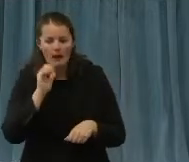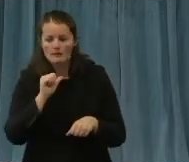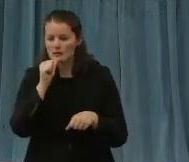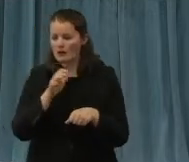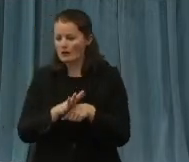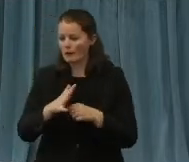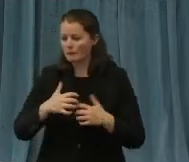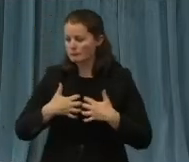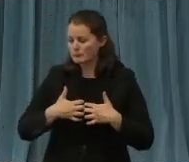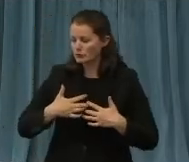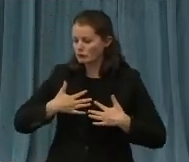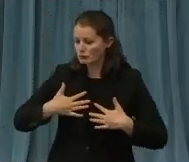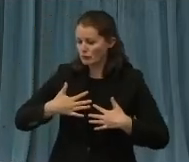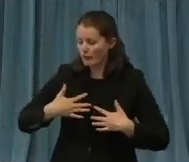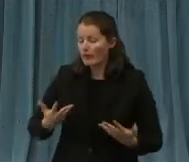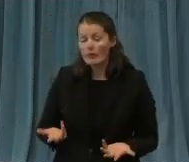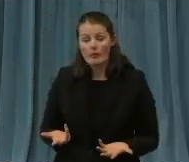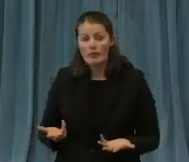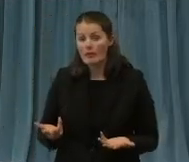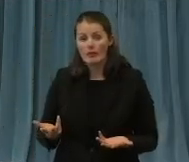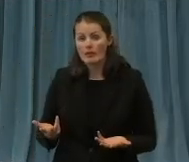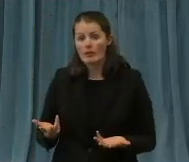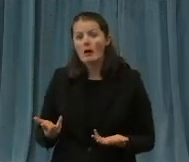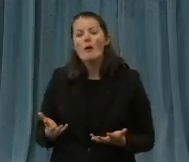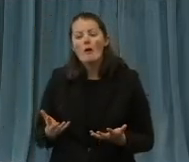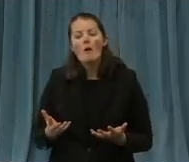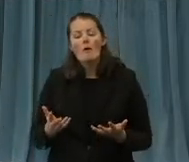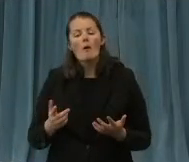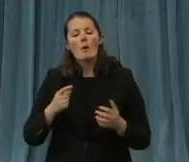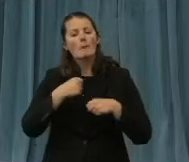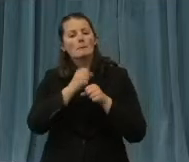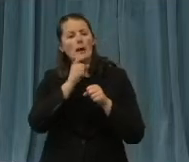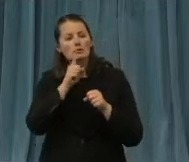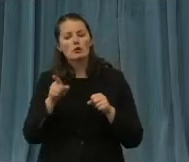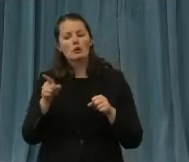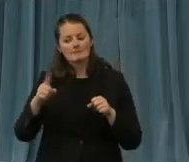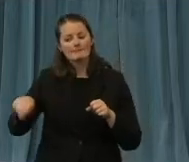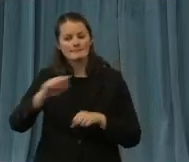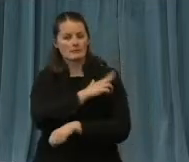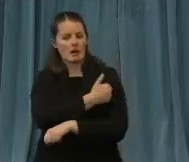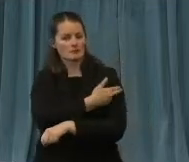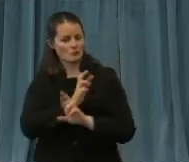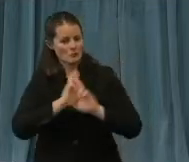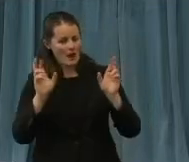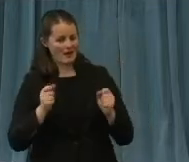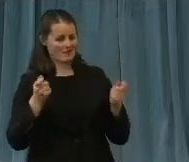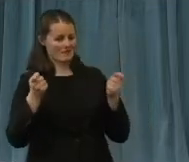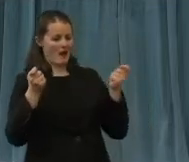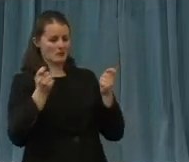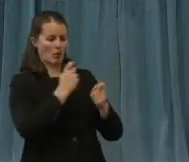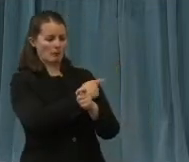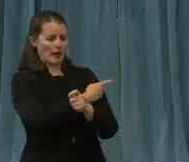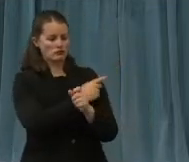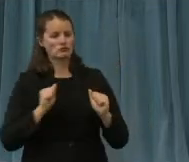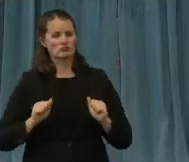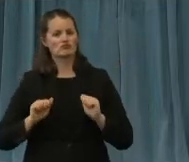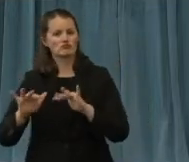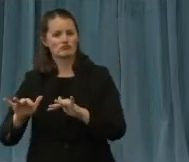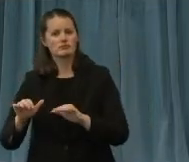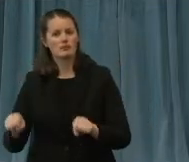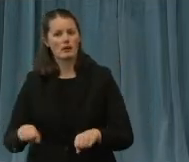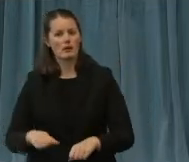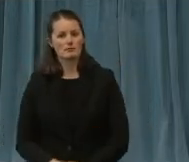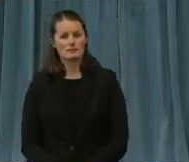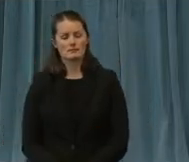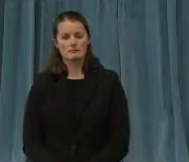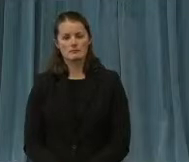left. And if there was a surge, we could handle it. And that's extremely important, and that factors into those statistics. Thank you. Thanks. We'll